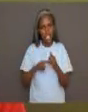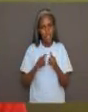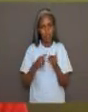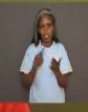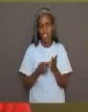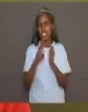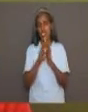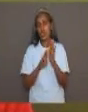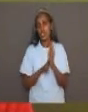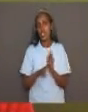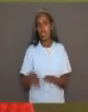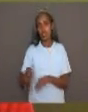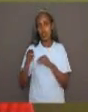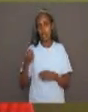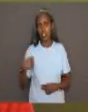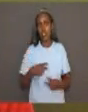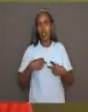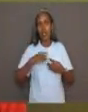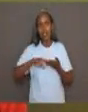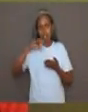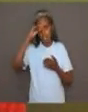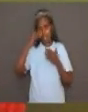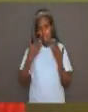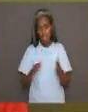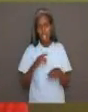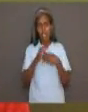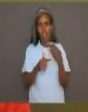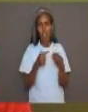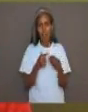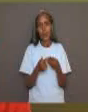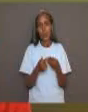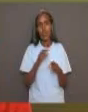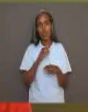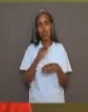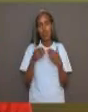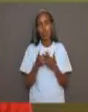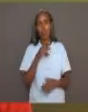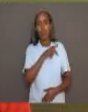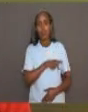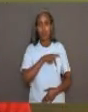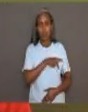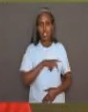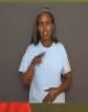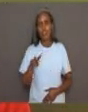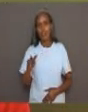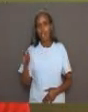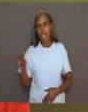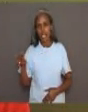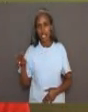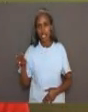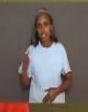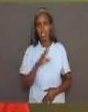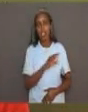us to the end of this unit, students. We have learned all about the